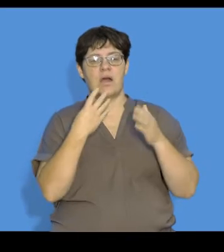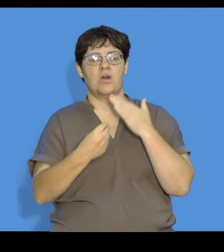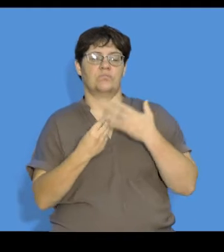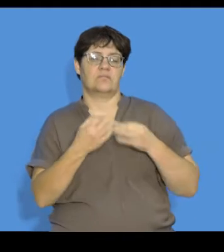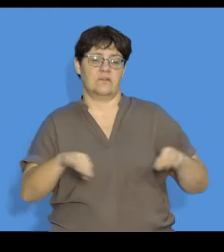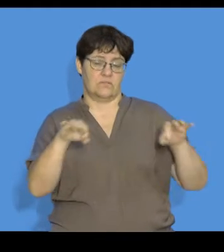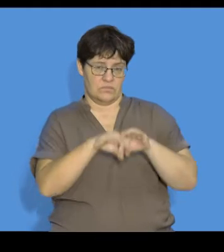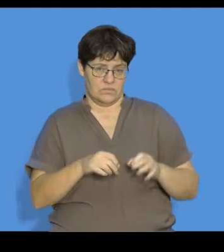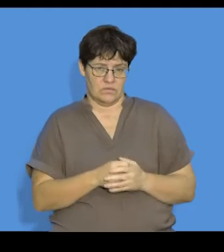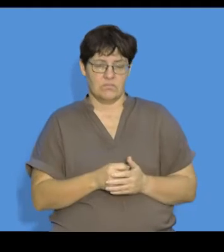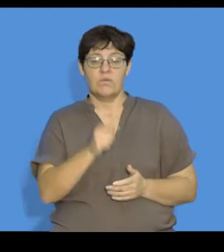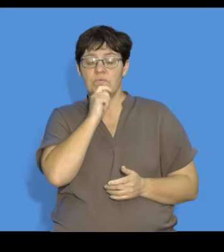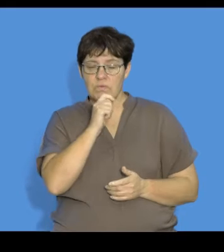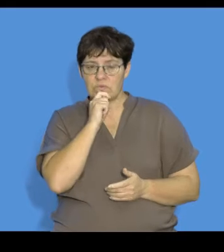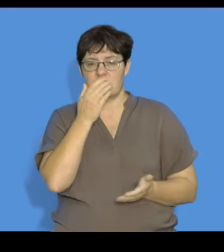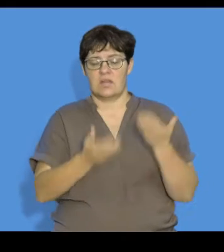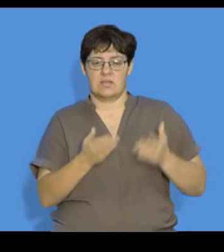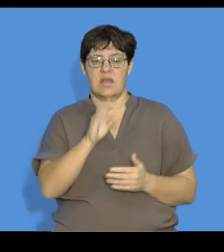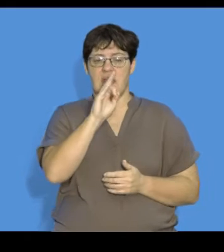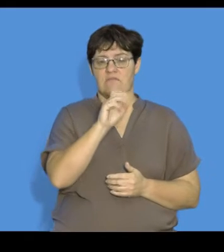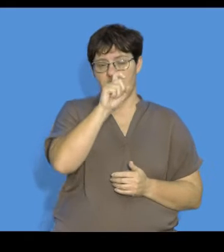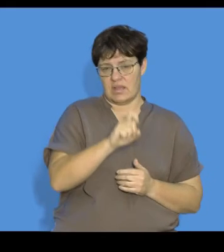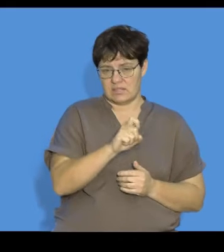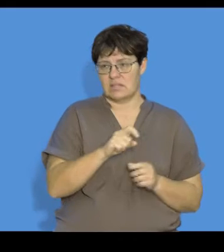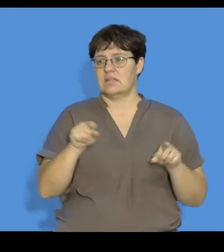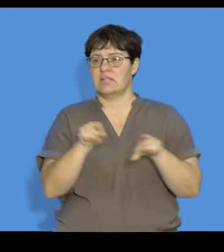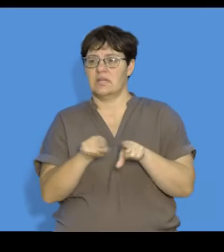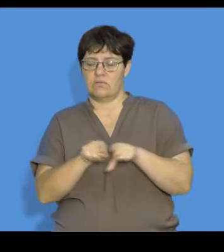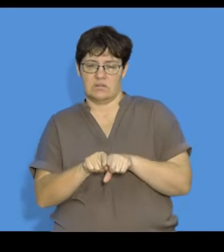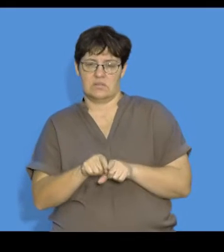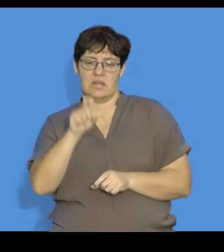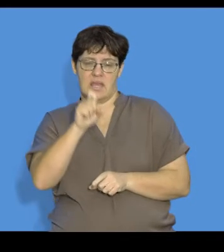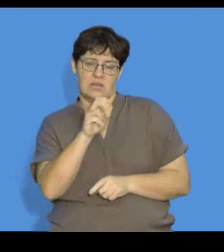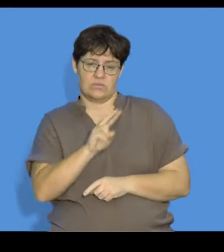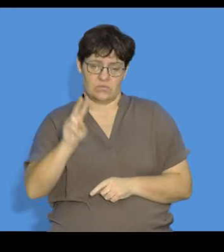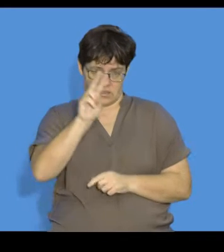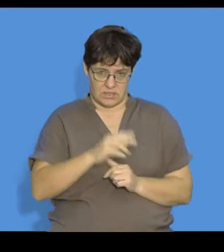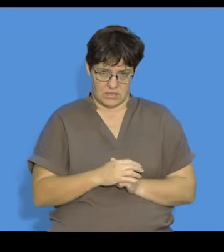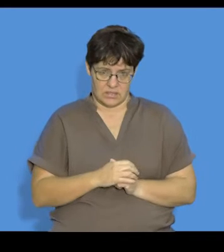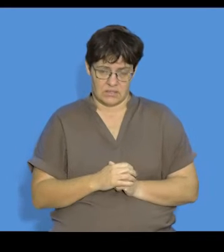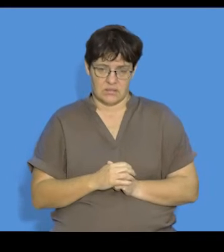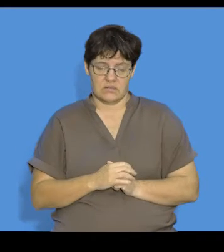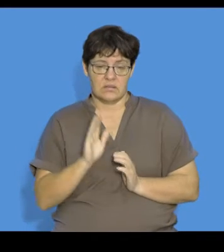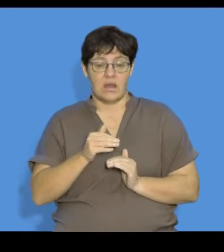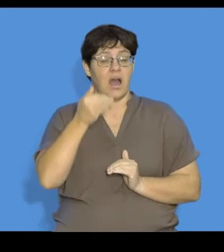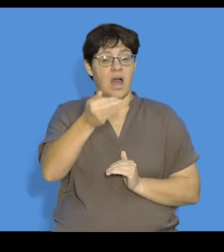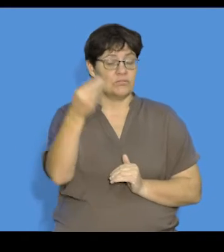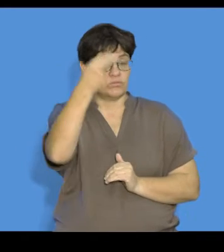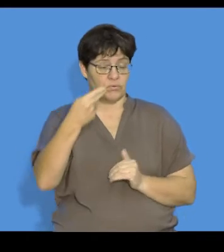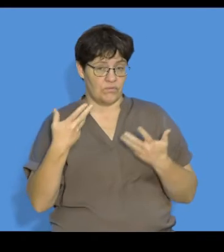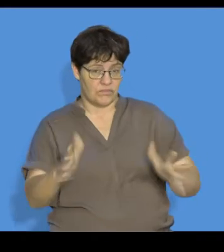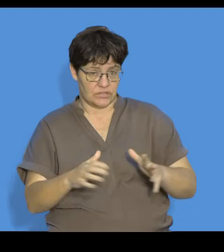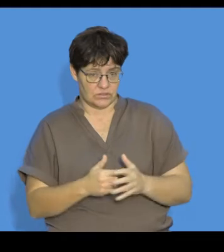the output values using the equation f of x is equals to x squared. And then